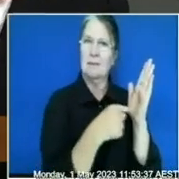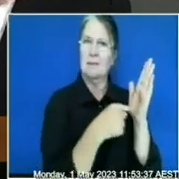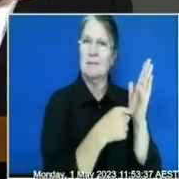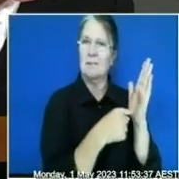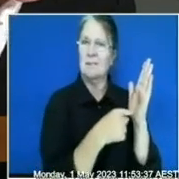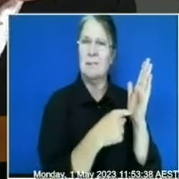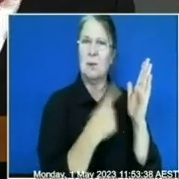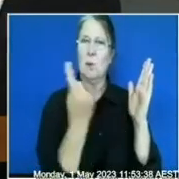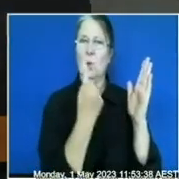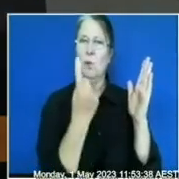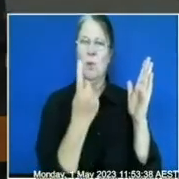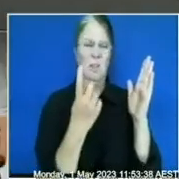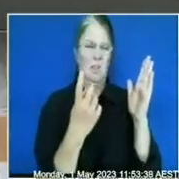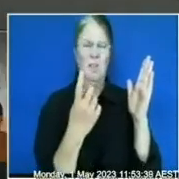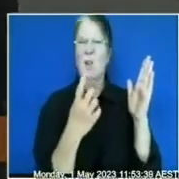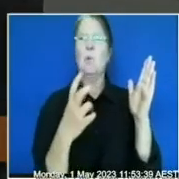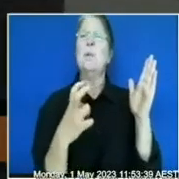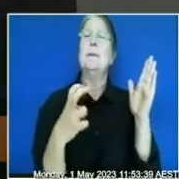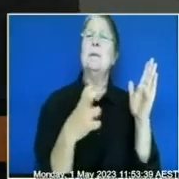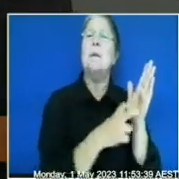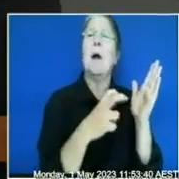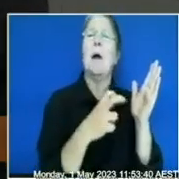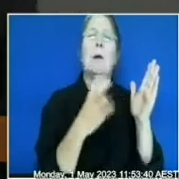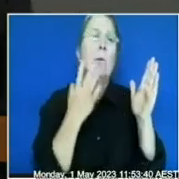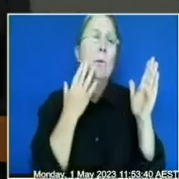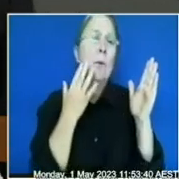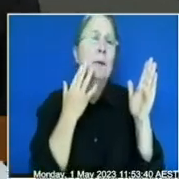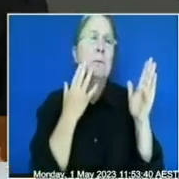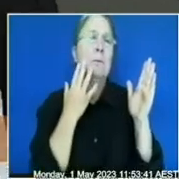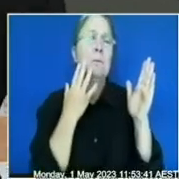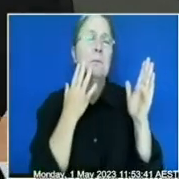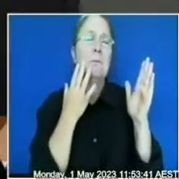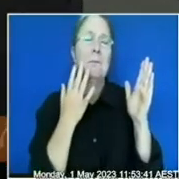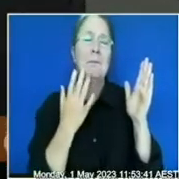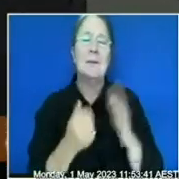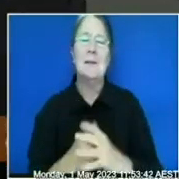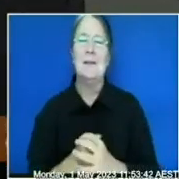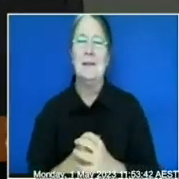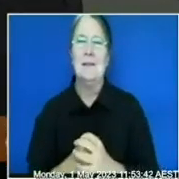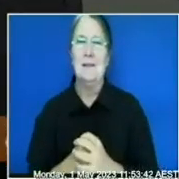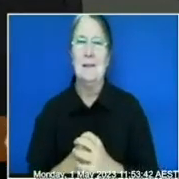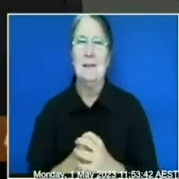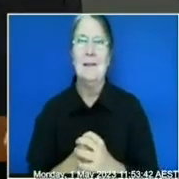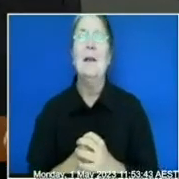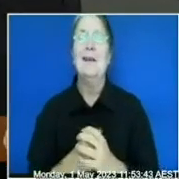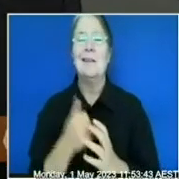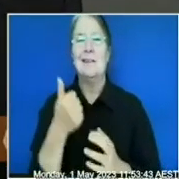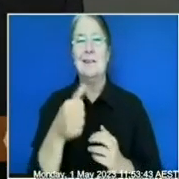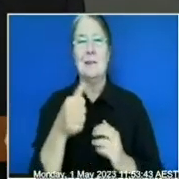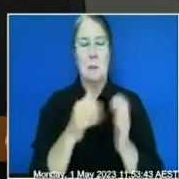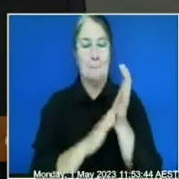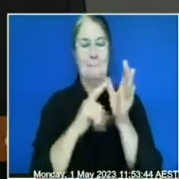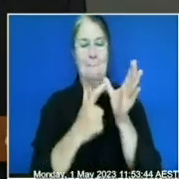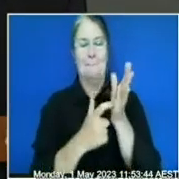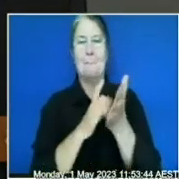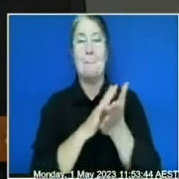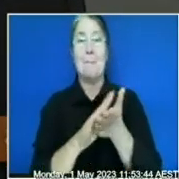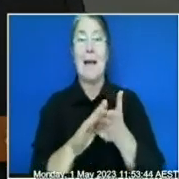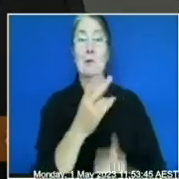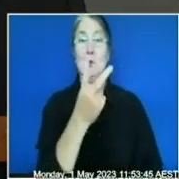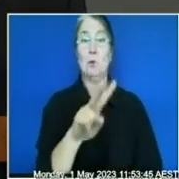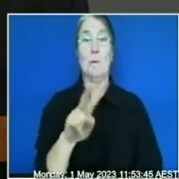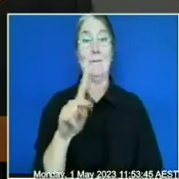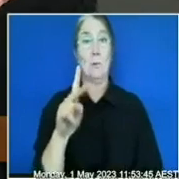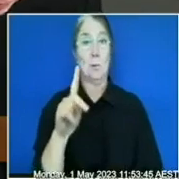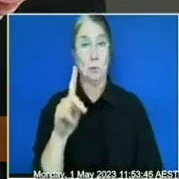March the 21st, and so at that point, the status of those